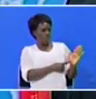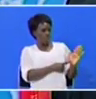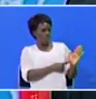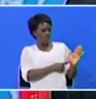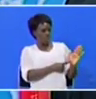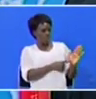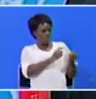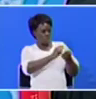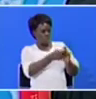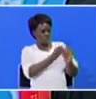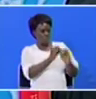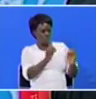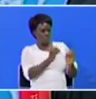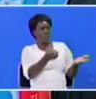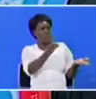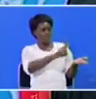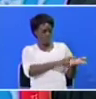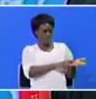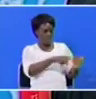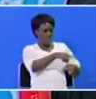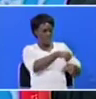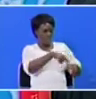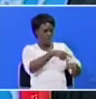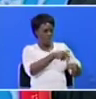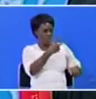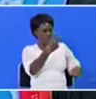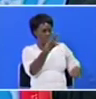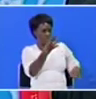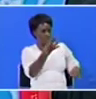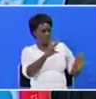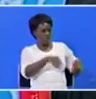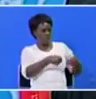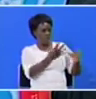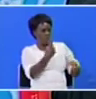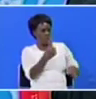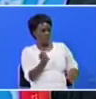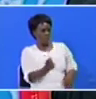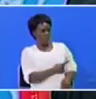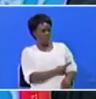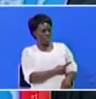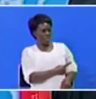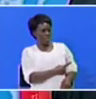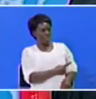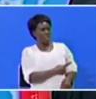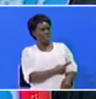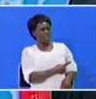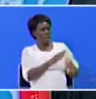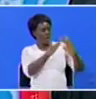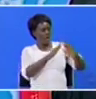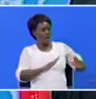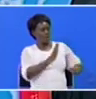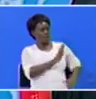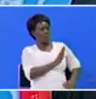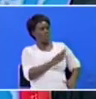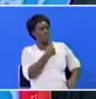erasable. They are recorded 24/7. Okay. We can give you for a month, all right, okay, for that house.